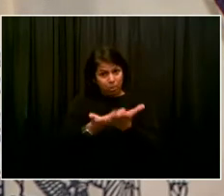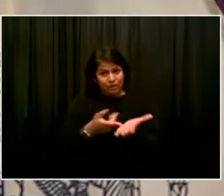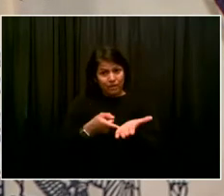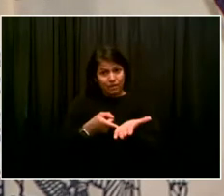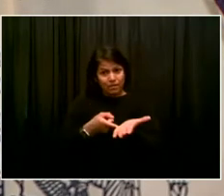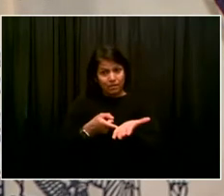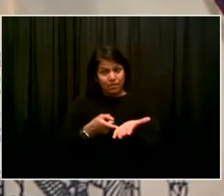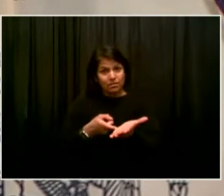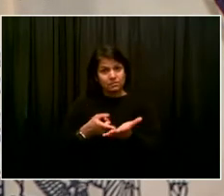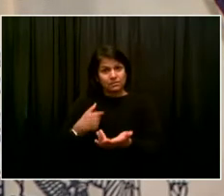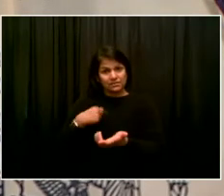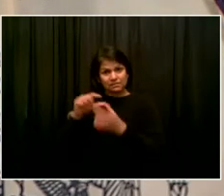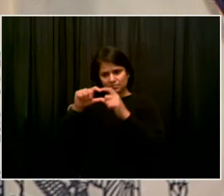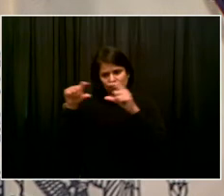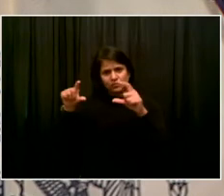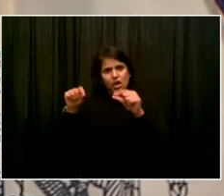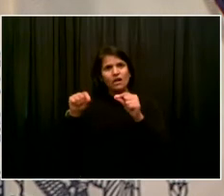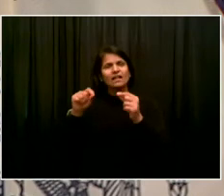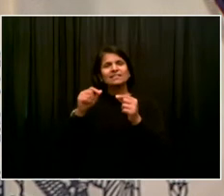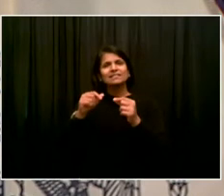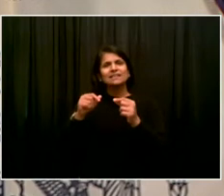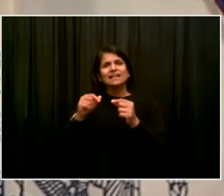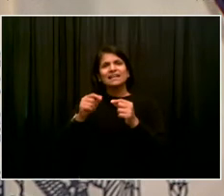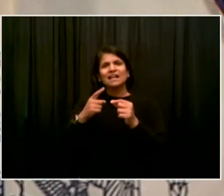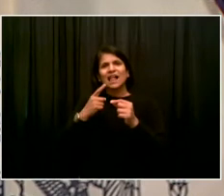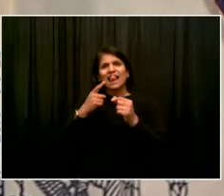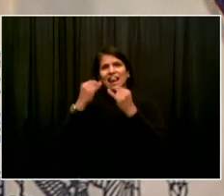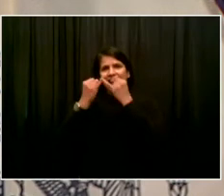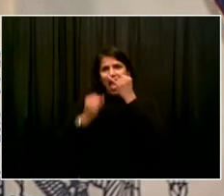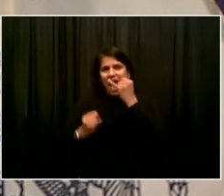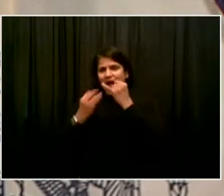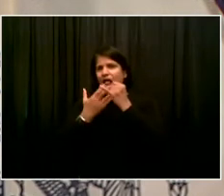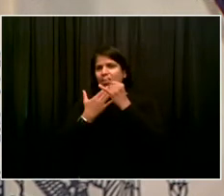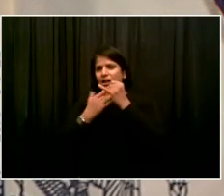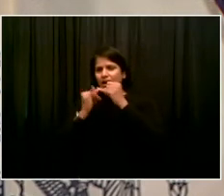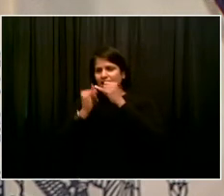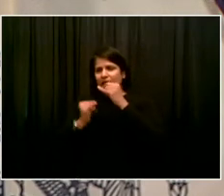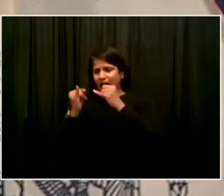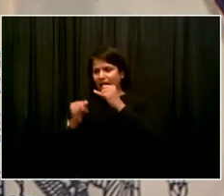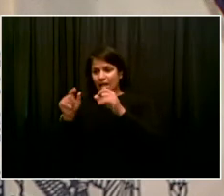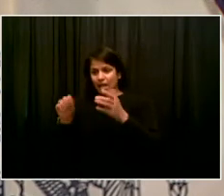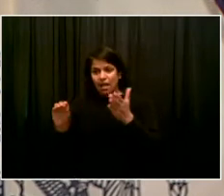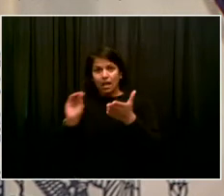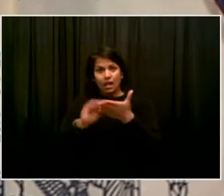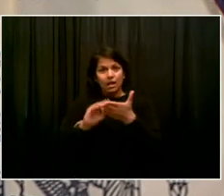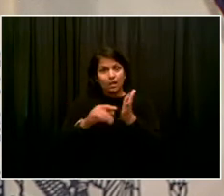negative? How does that aspect work? Dr. Choksi, you want to cover that one?